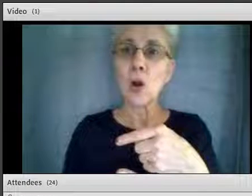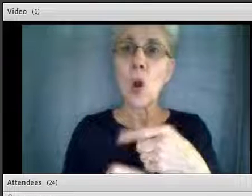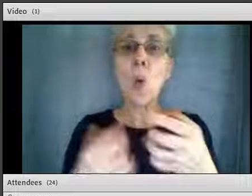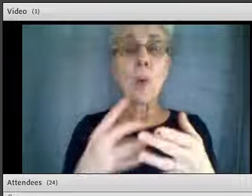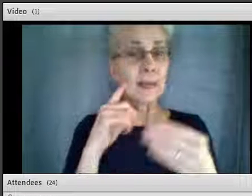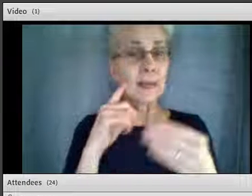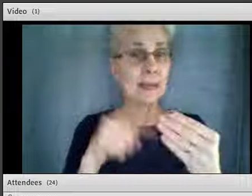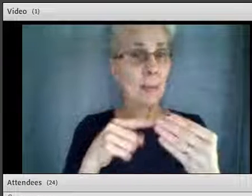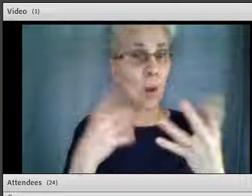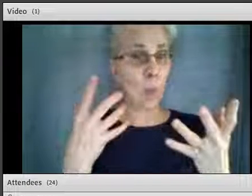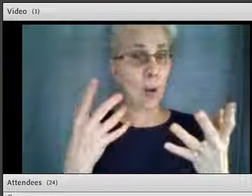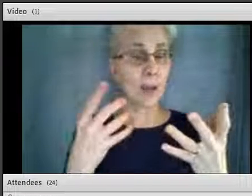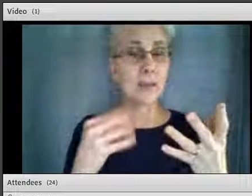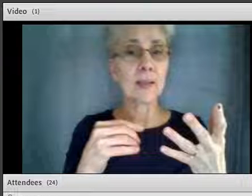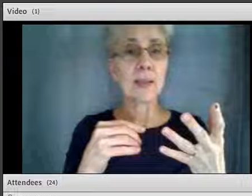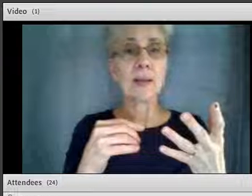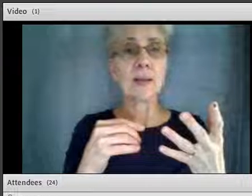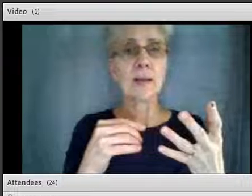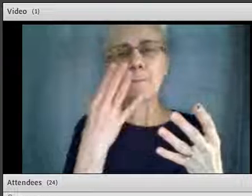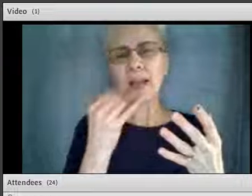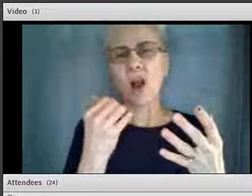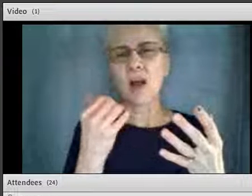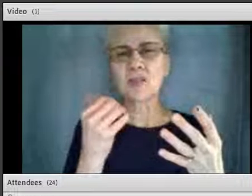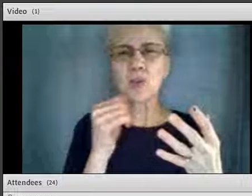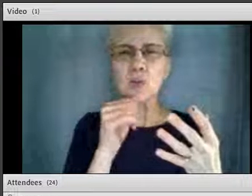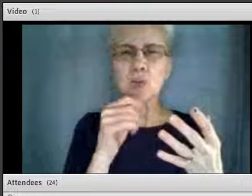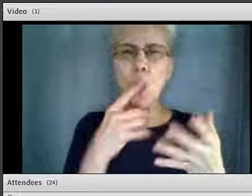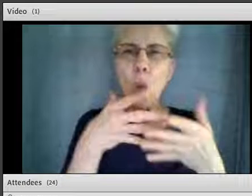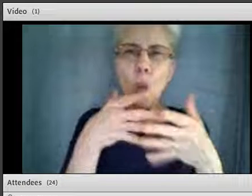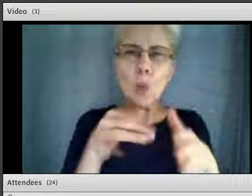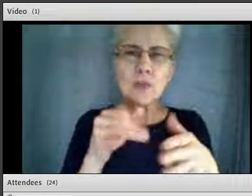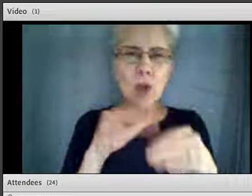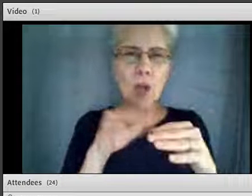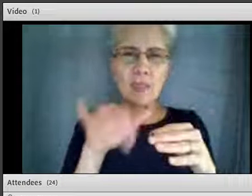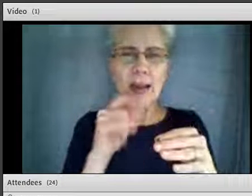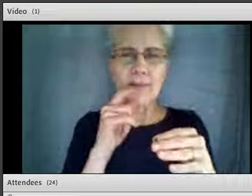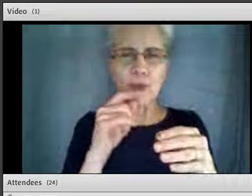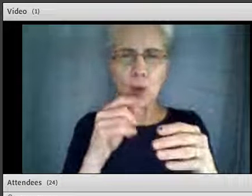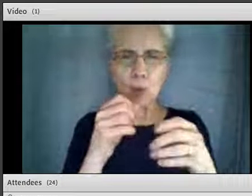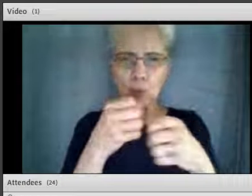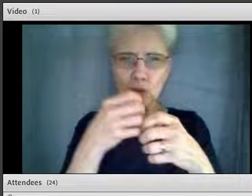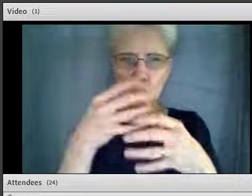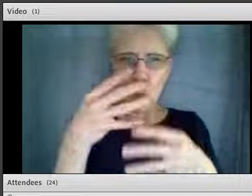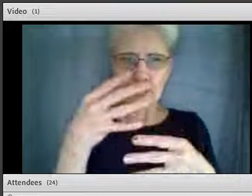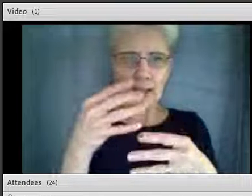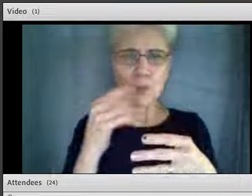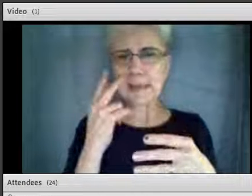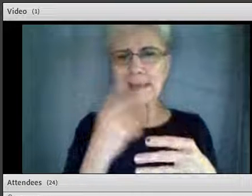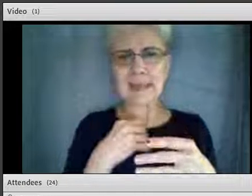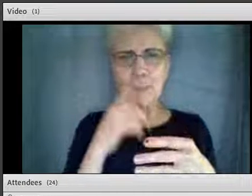because you don't lose it on this, if you're going down, you can't see my mouse.